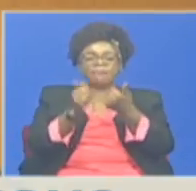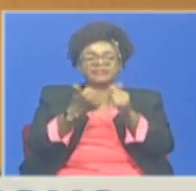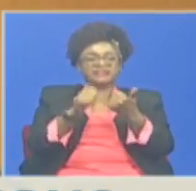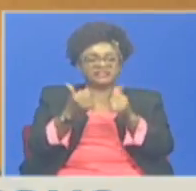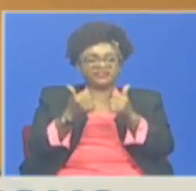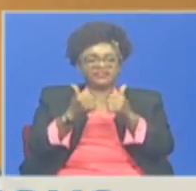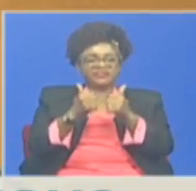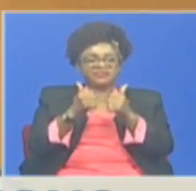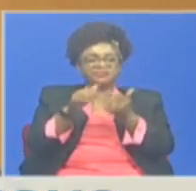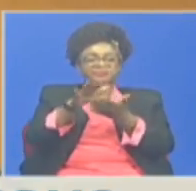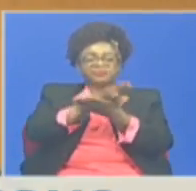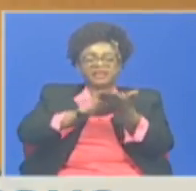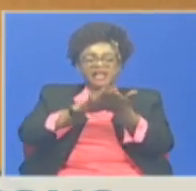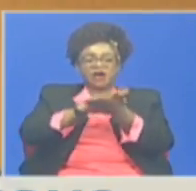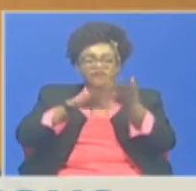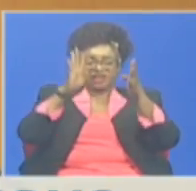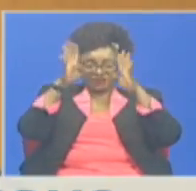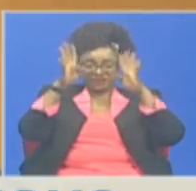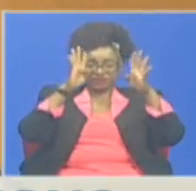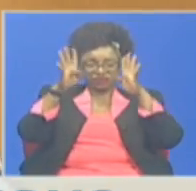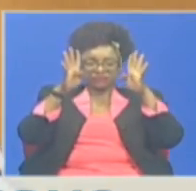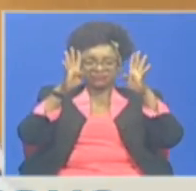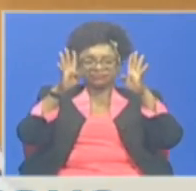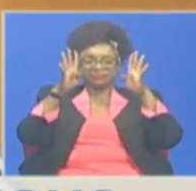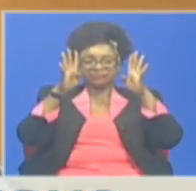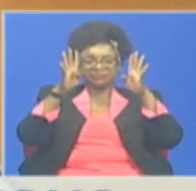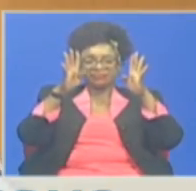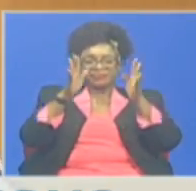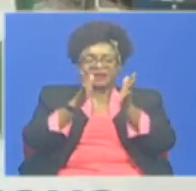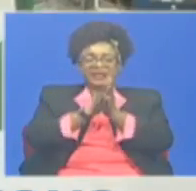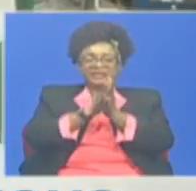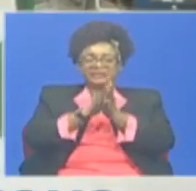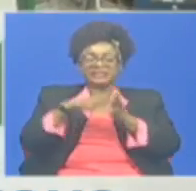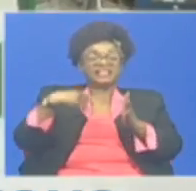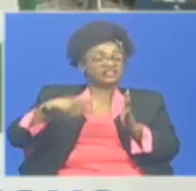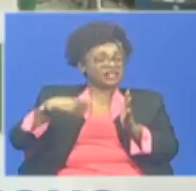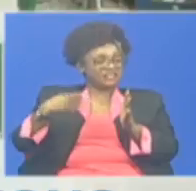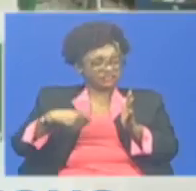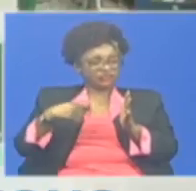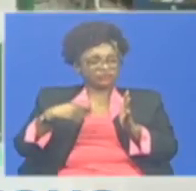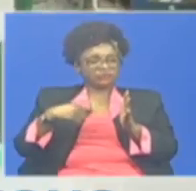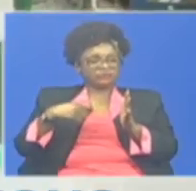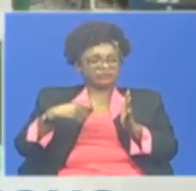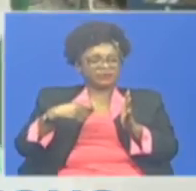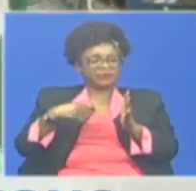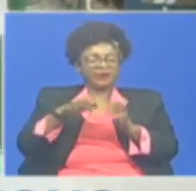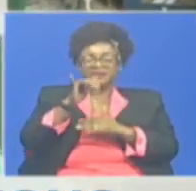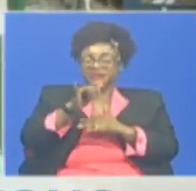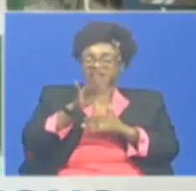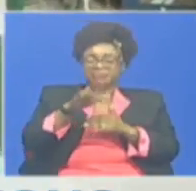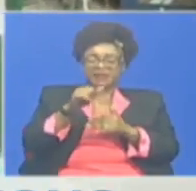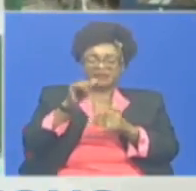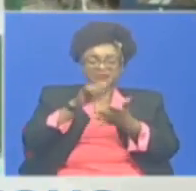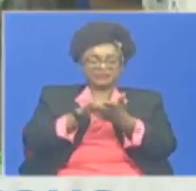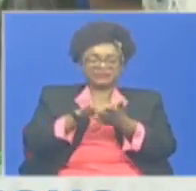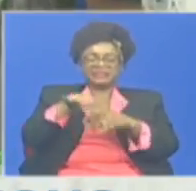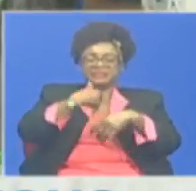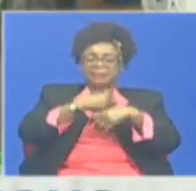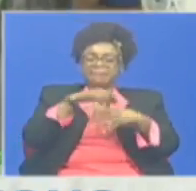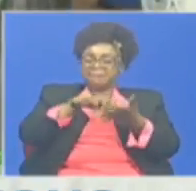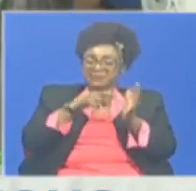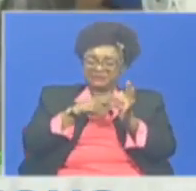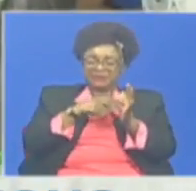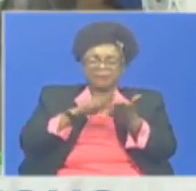in the area of invention and industrialization. Disruption of supply chains by the outbreak has meant that many